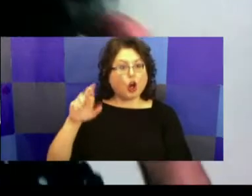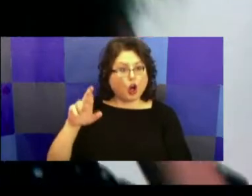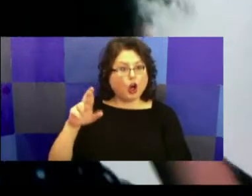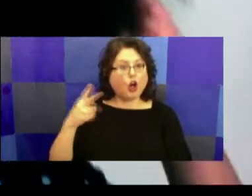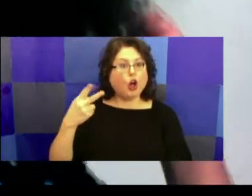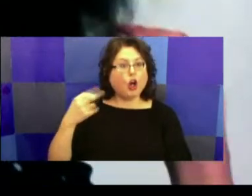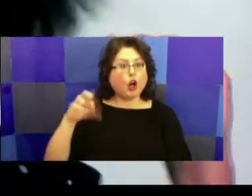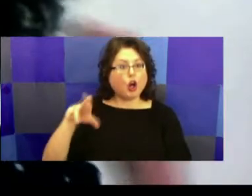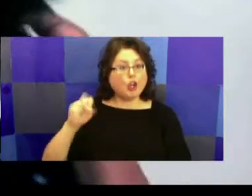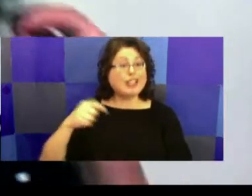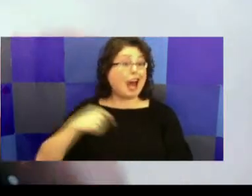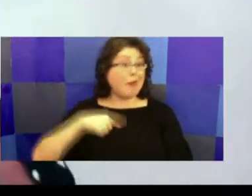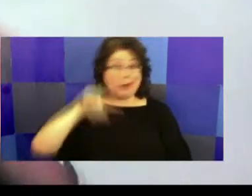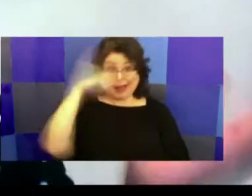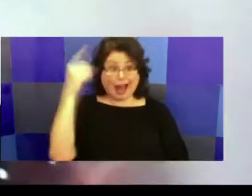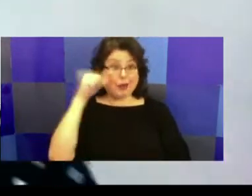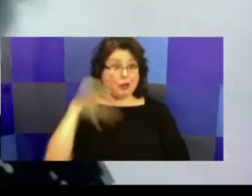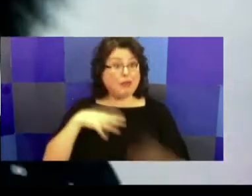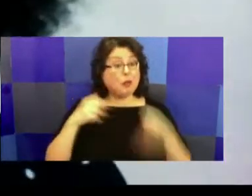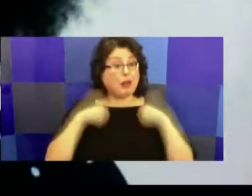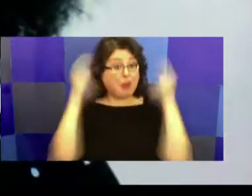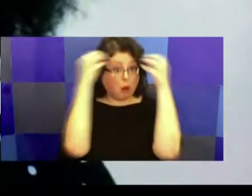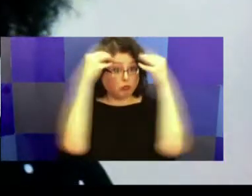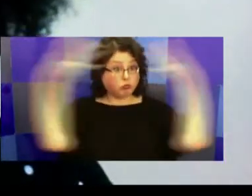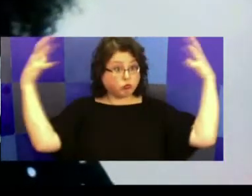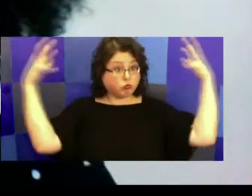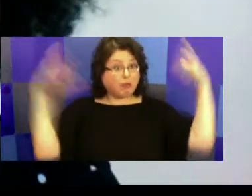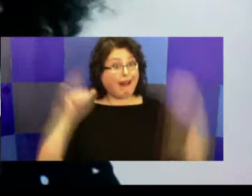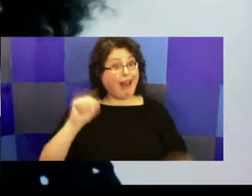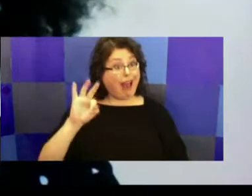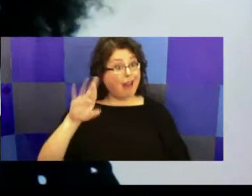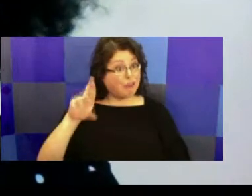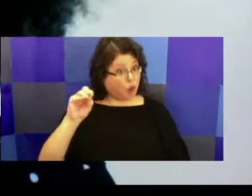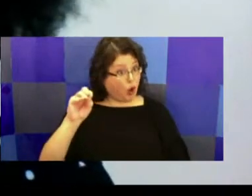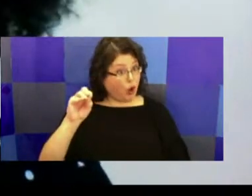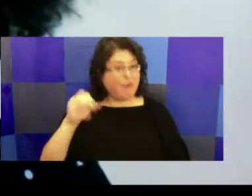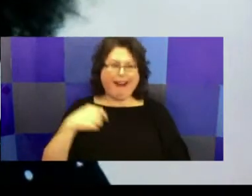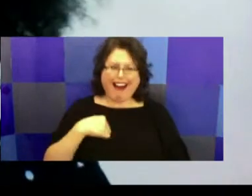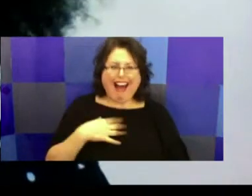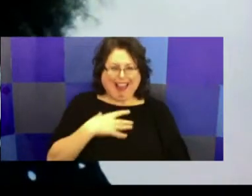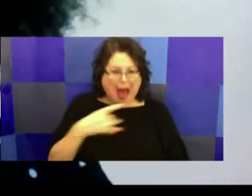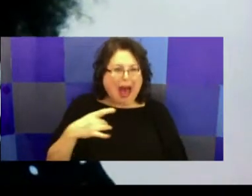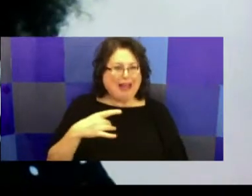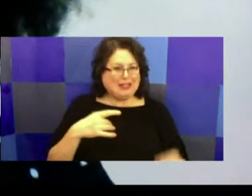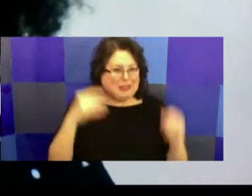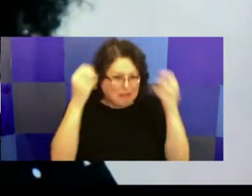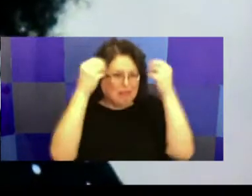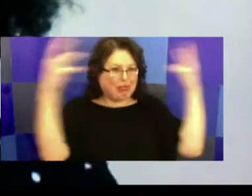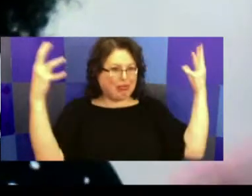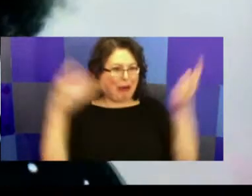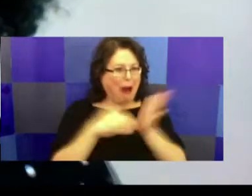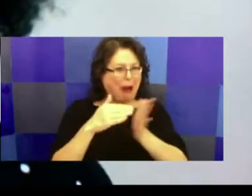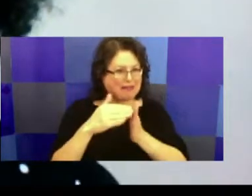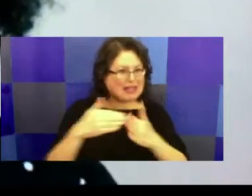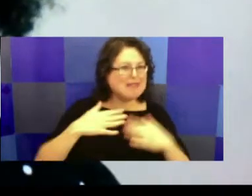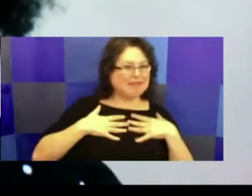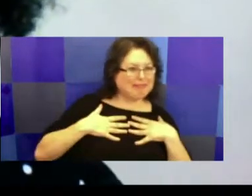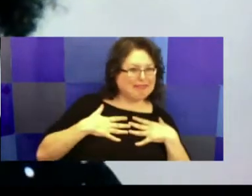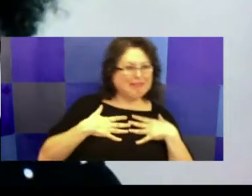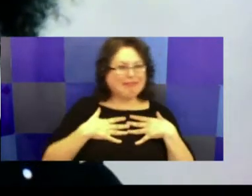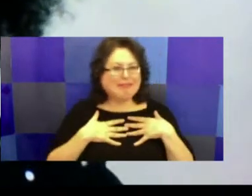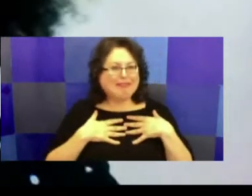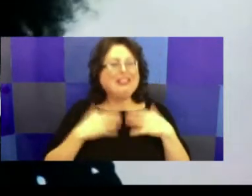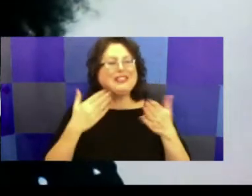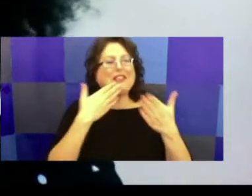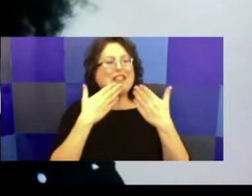with a nice sized afro that I like to have out often. So thank you,